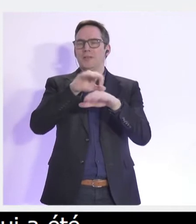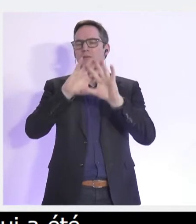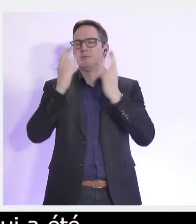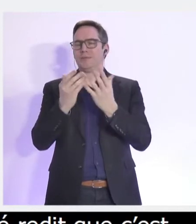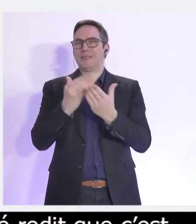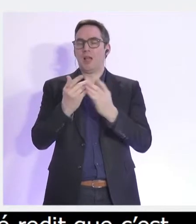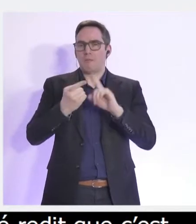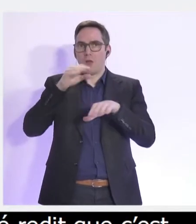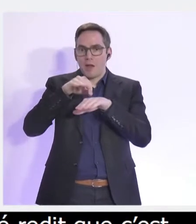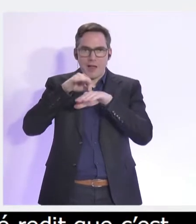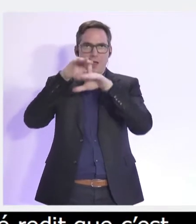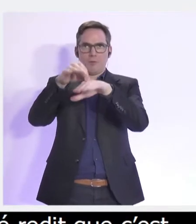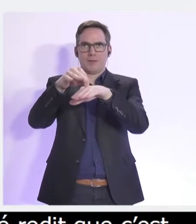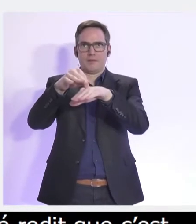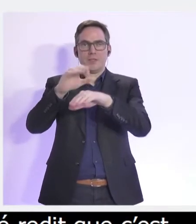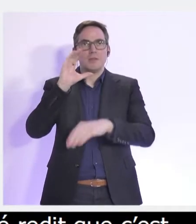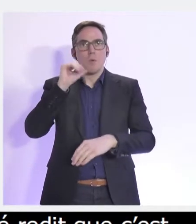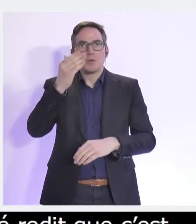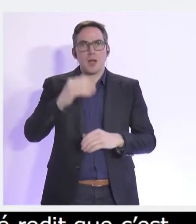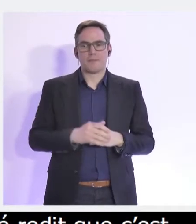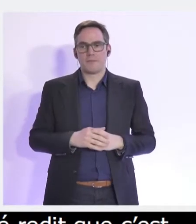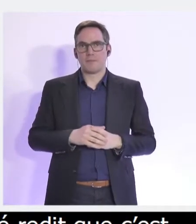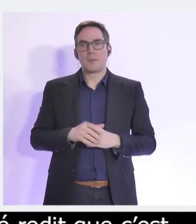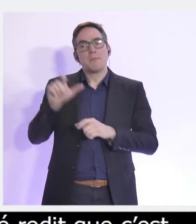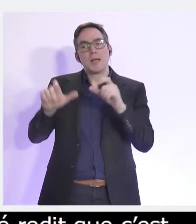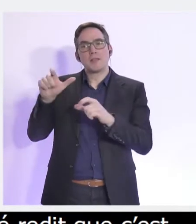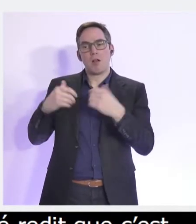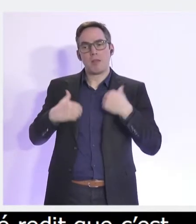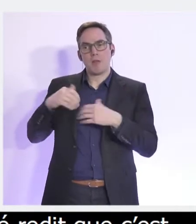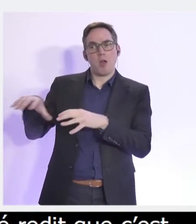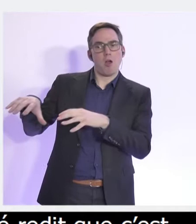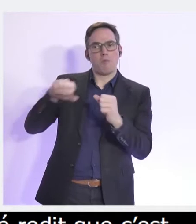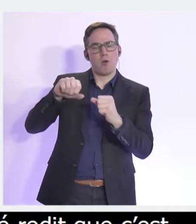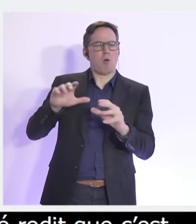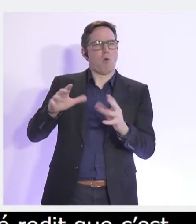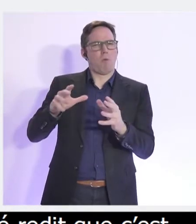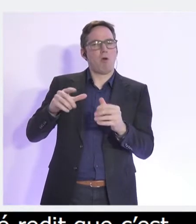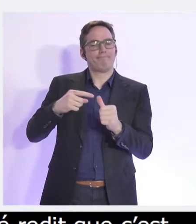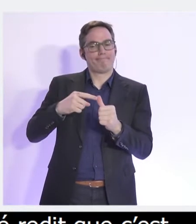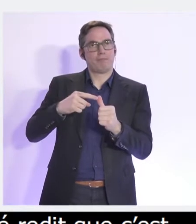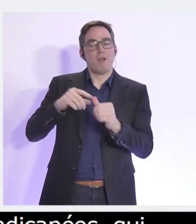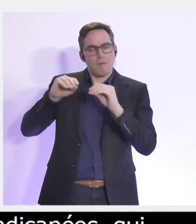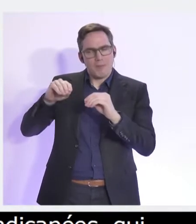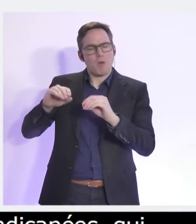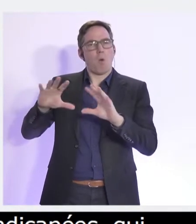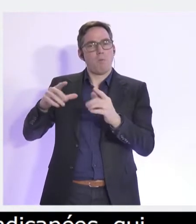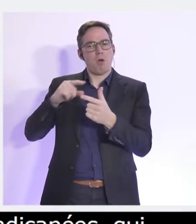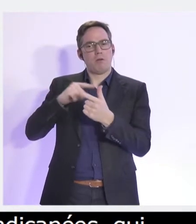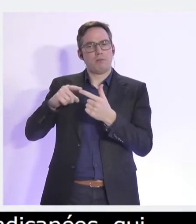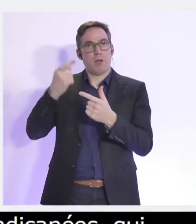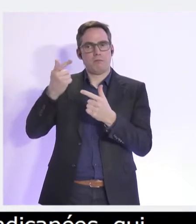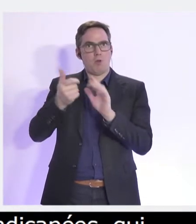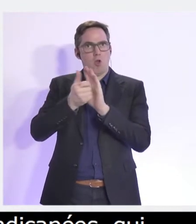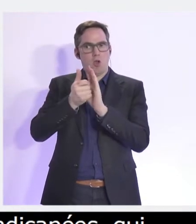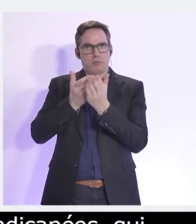was agreed on generally. So how can we make disabled people more employability? This is the point